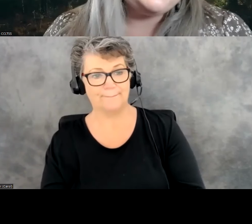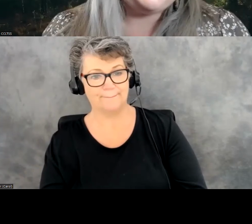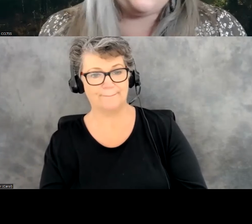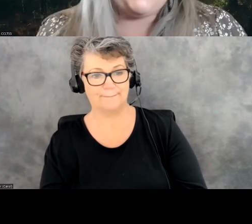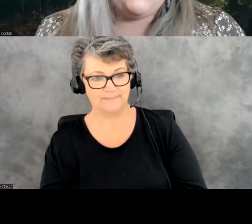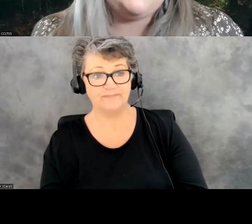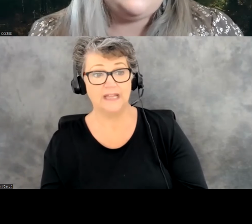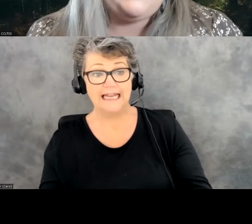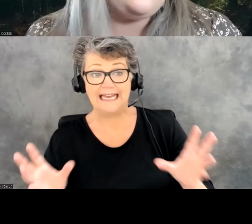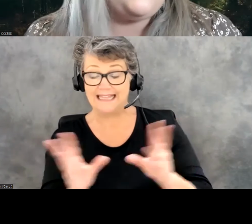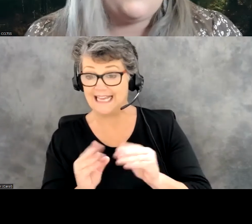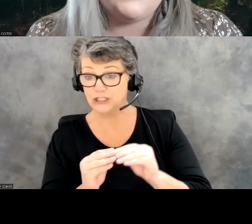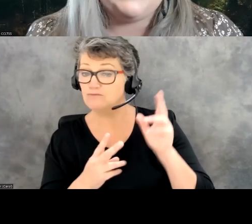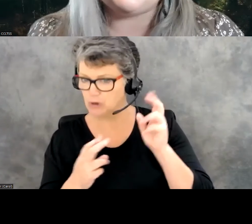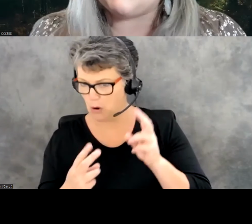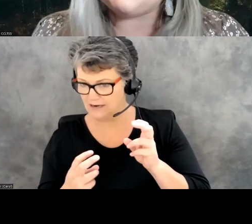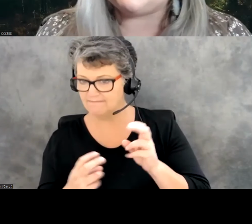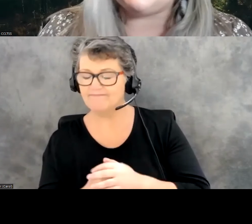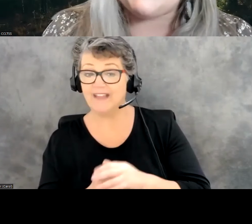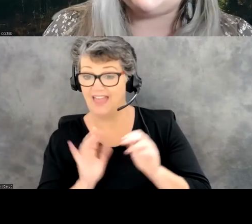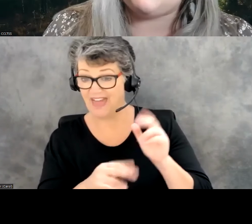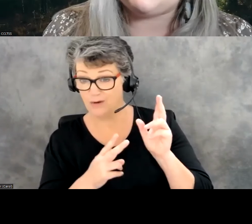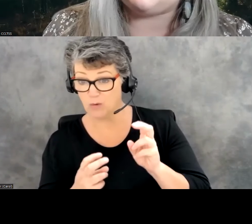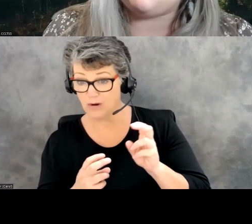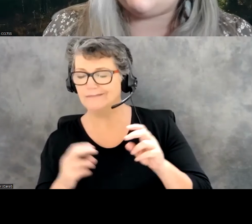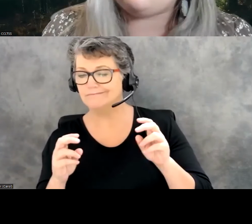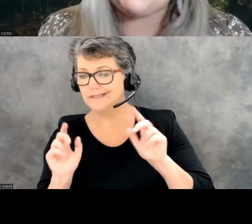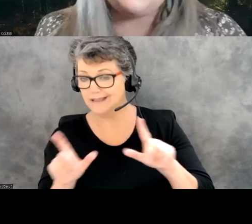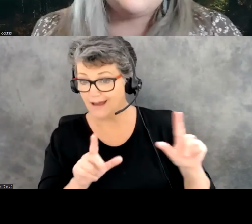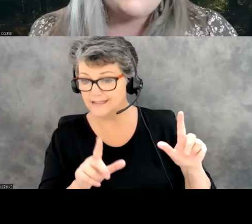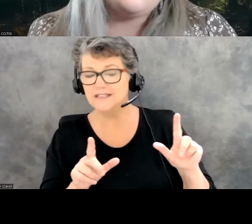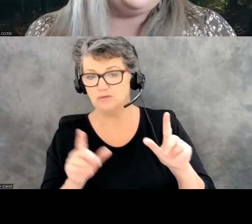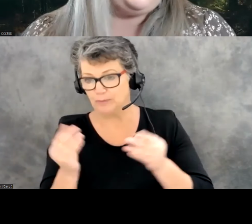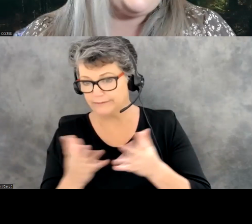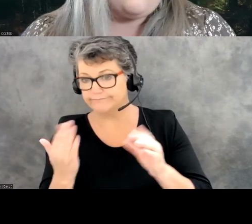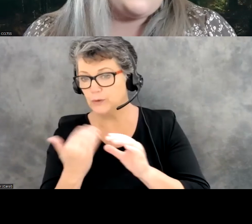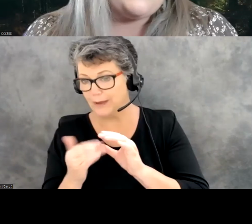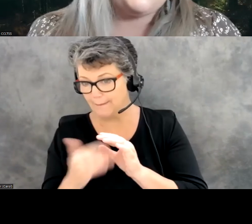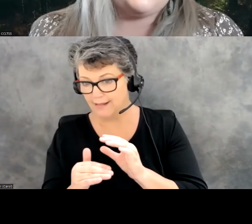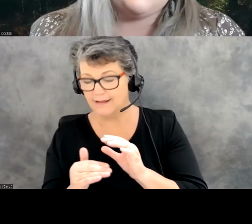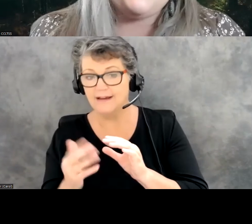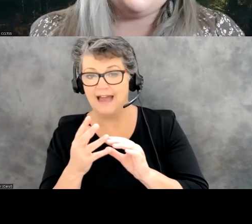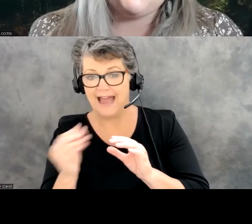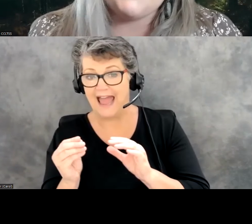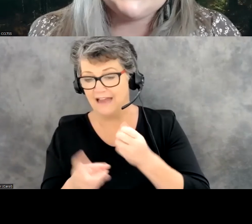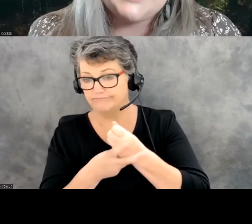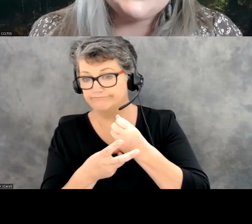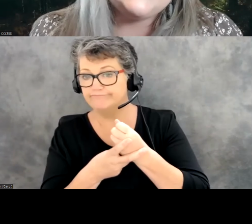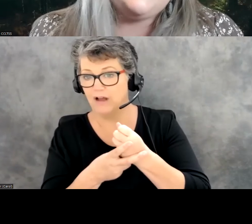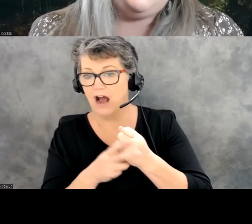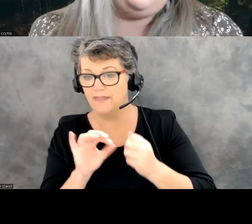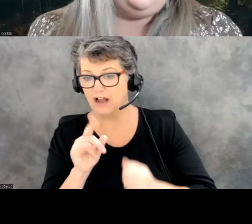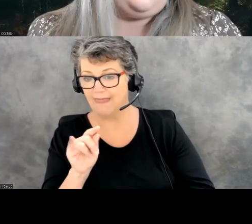The session is being recorded, and the recording as well as the slides will be distributed via email and archived on the Collaborative's